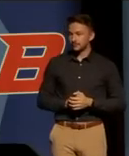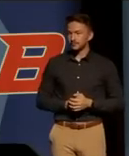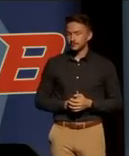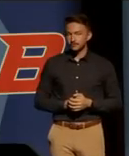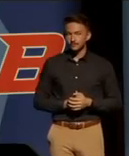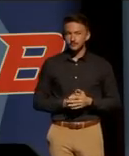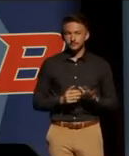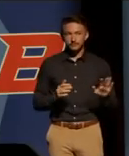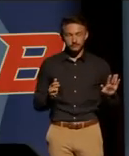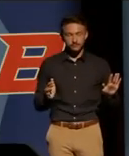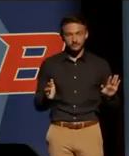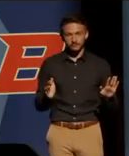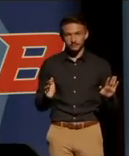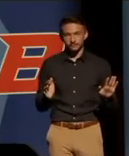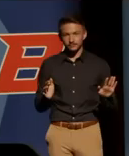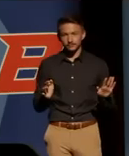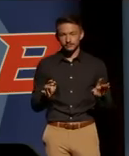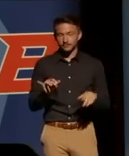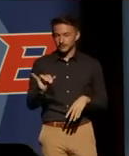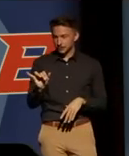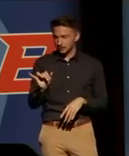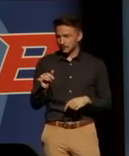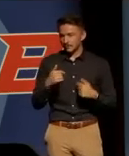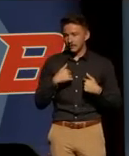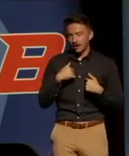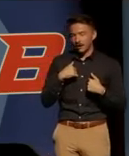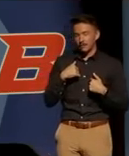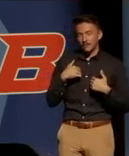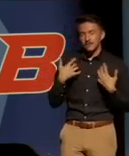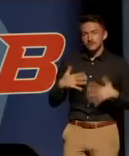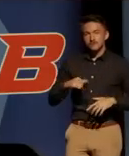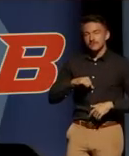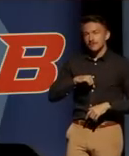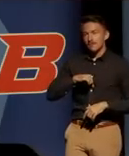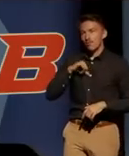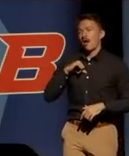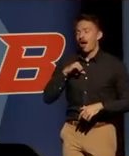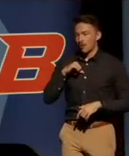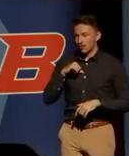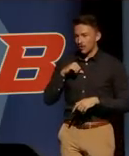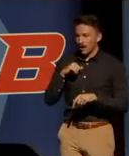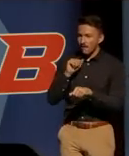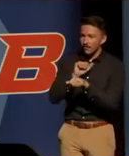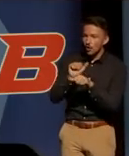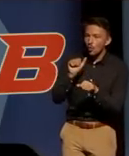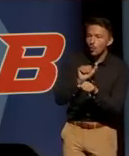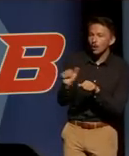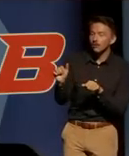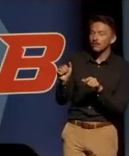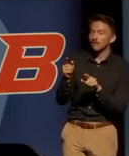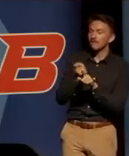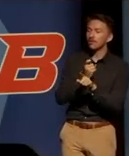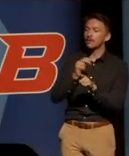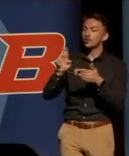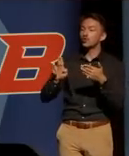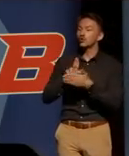I'm also incredibly proud of the work that's been done in university affairs under VP Esty.